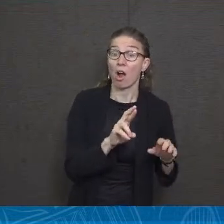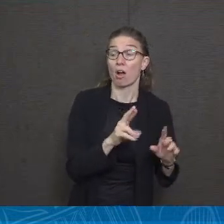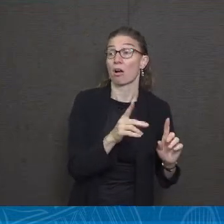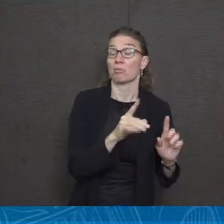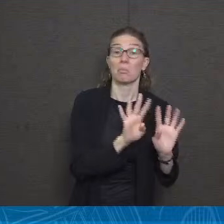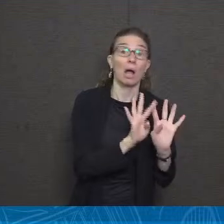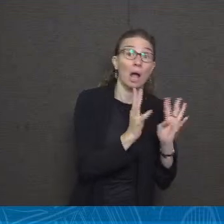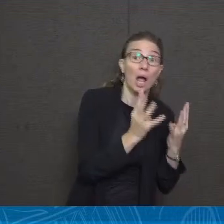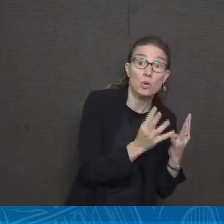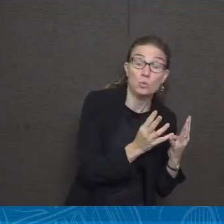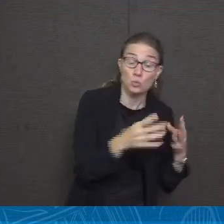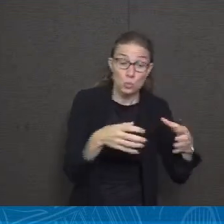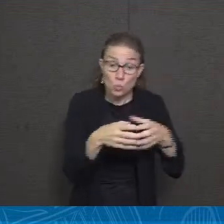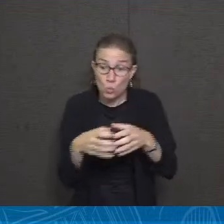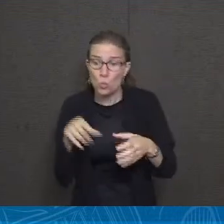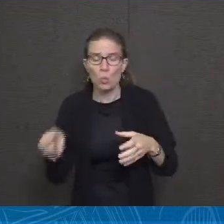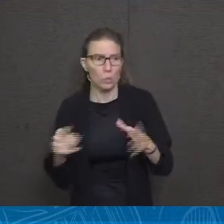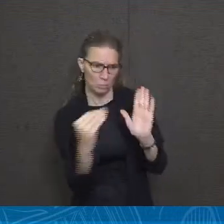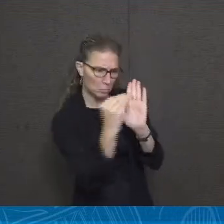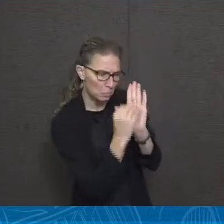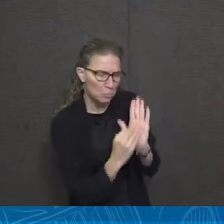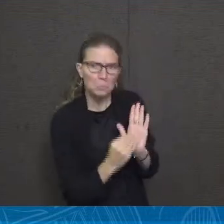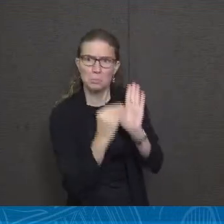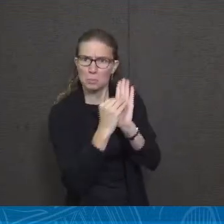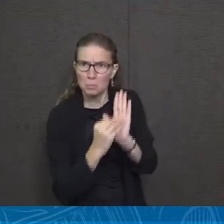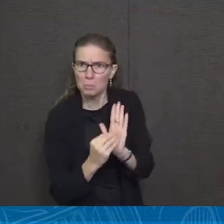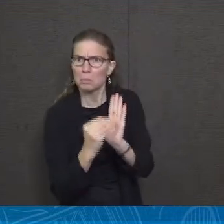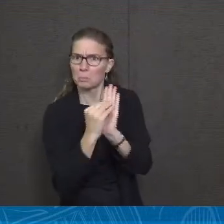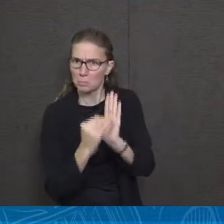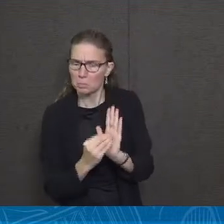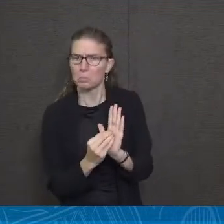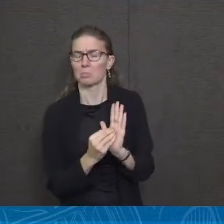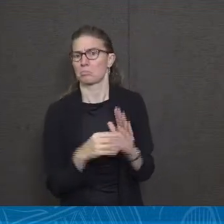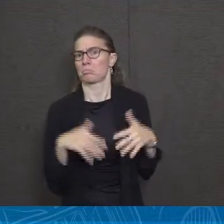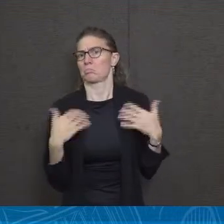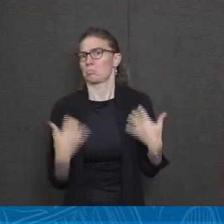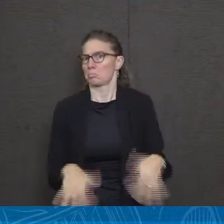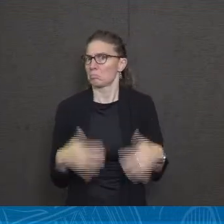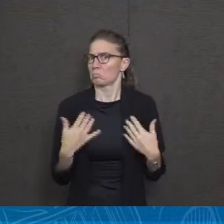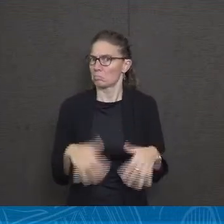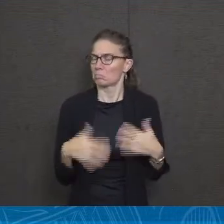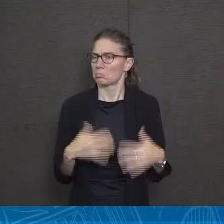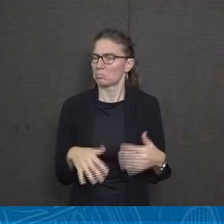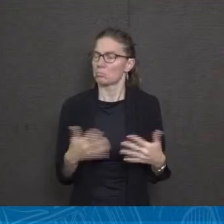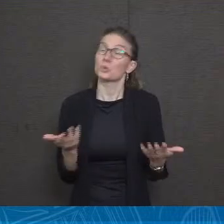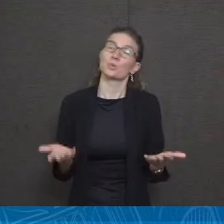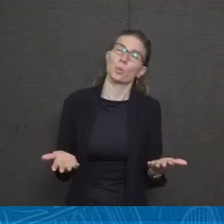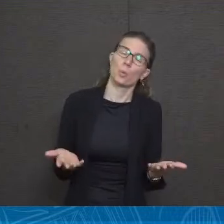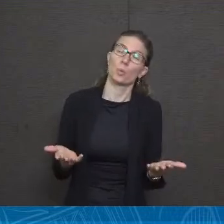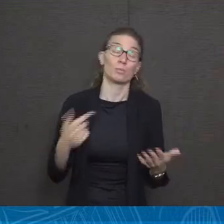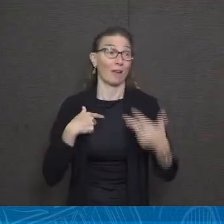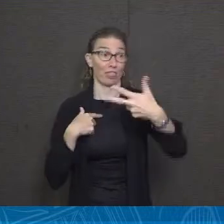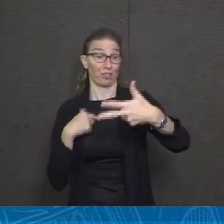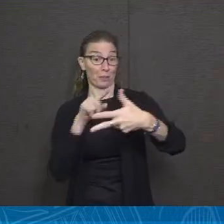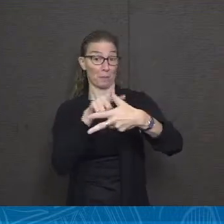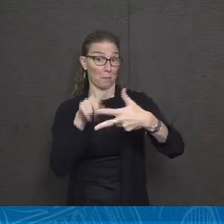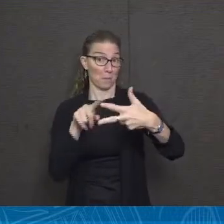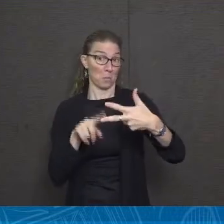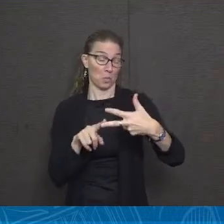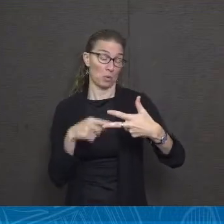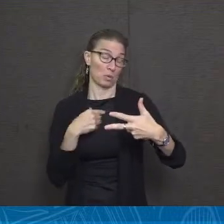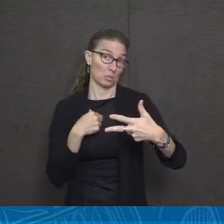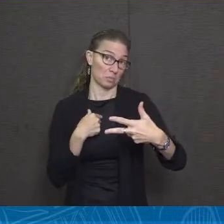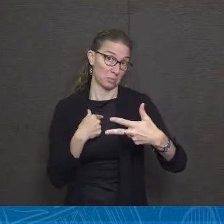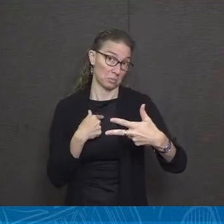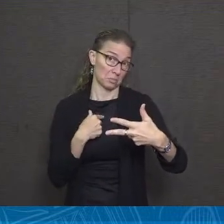groups, planning groups, for example. And so for me, I guess if I had 3 points, I would